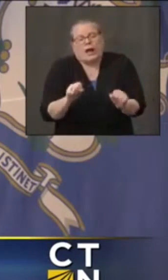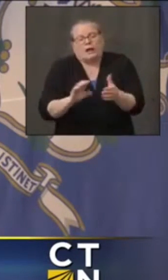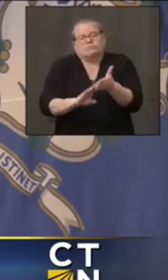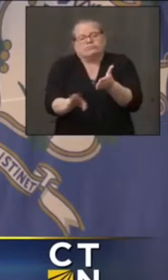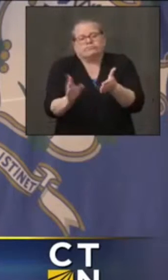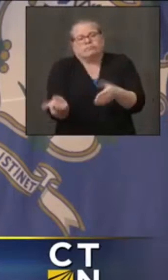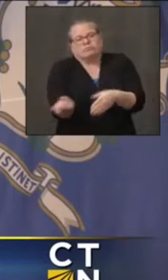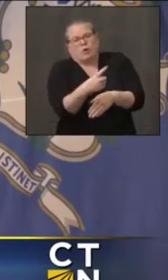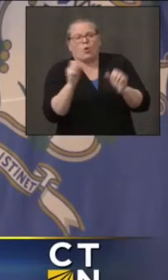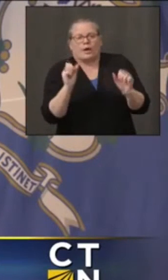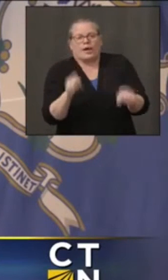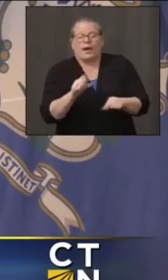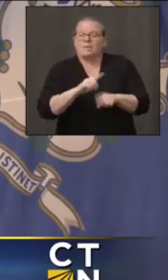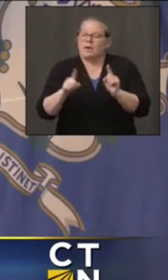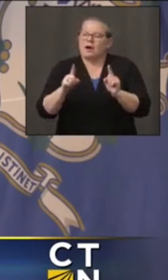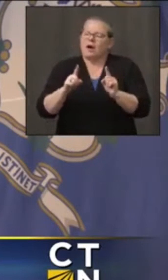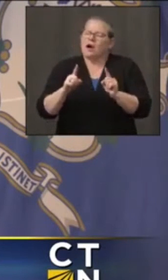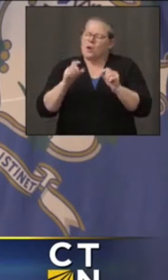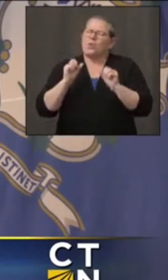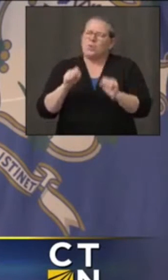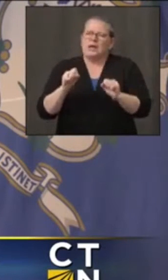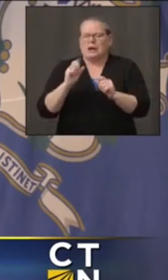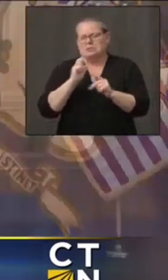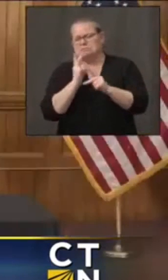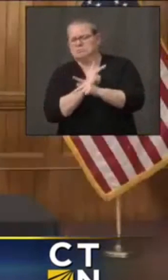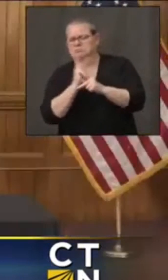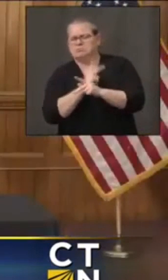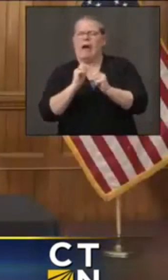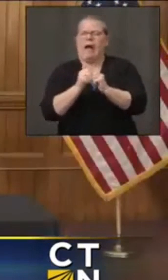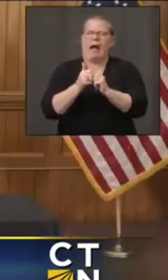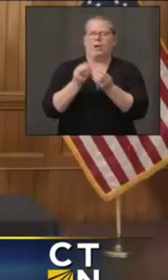happens. Okay. Thank you very much.